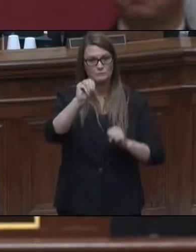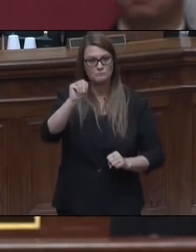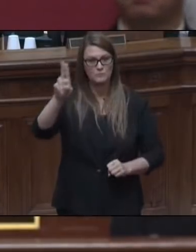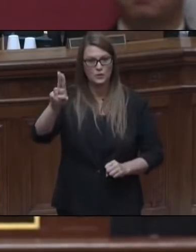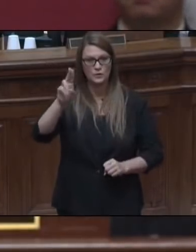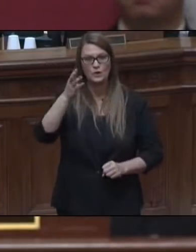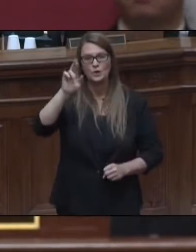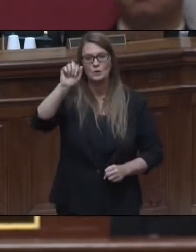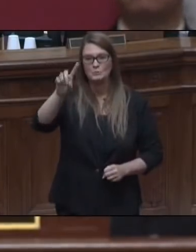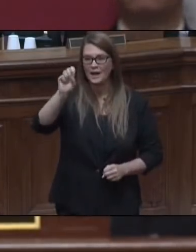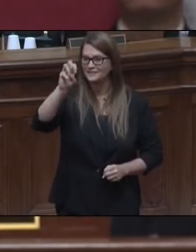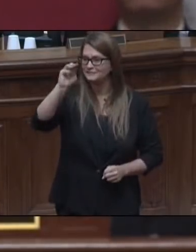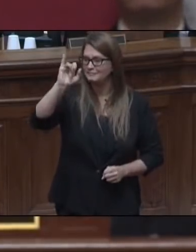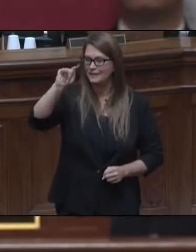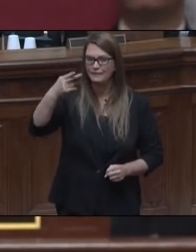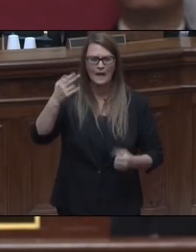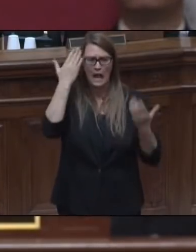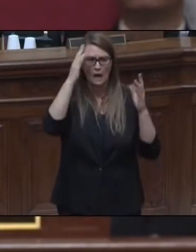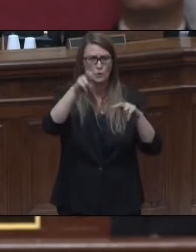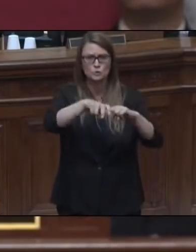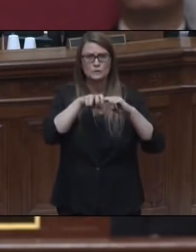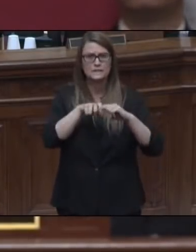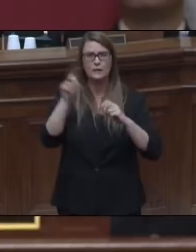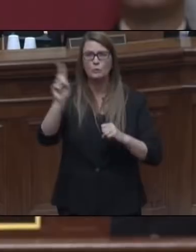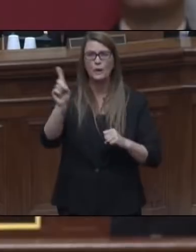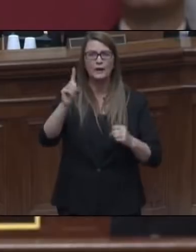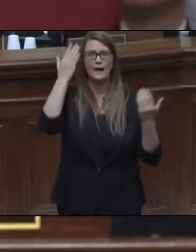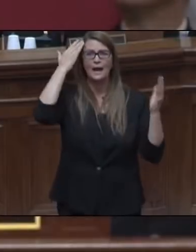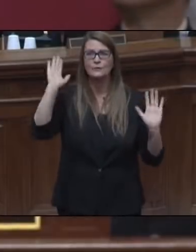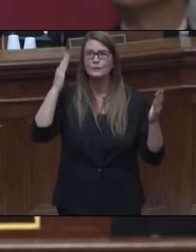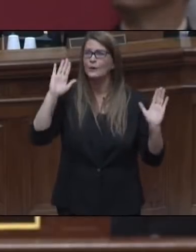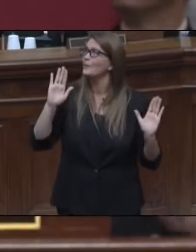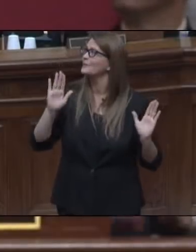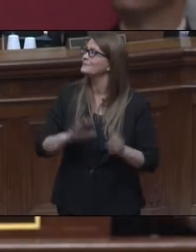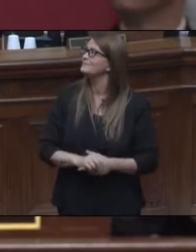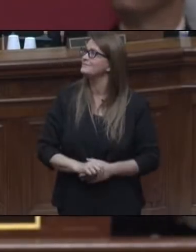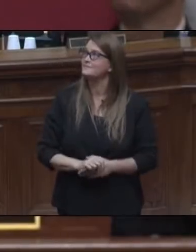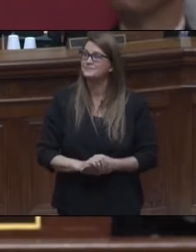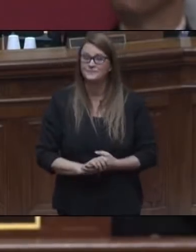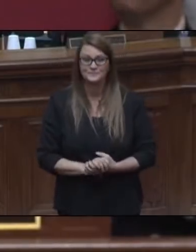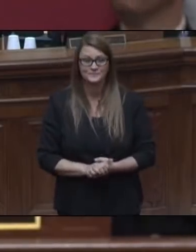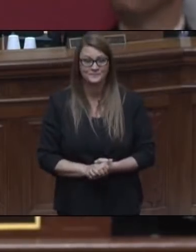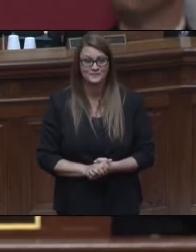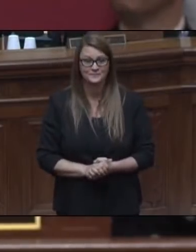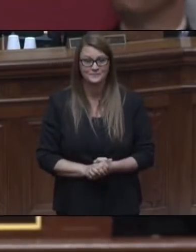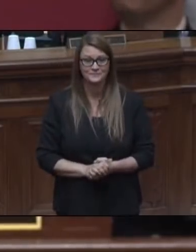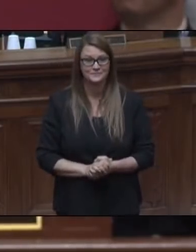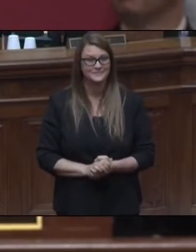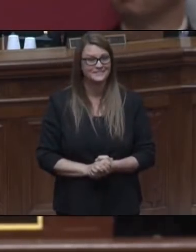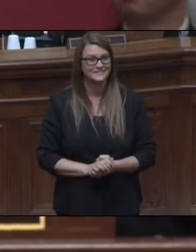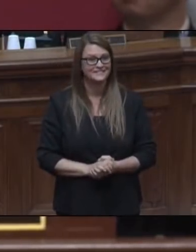University, Brad Smith. And I don't know where they are, but please give them a round of applause.